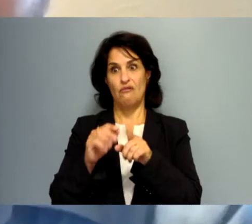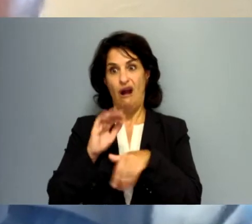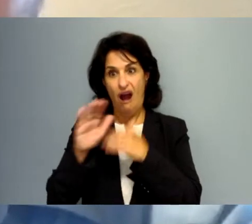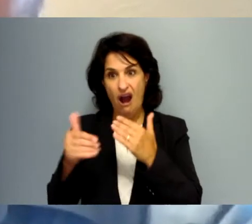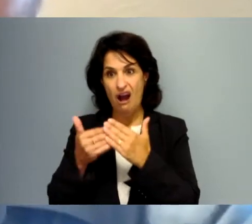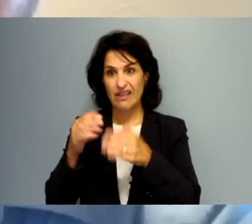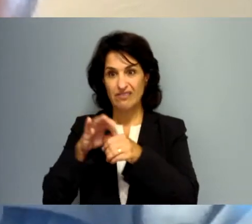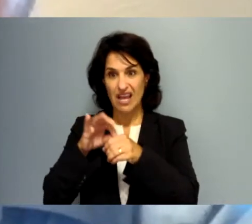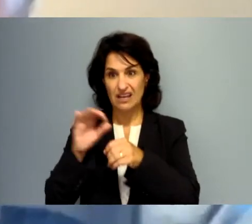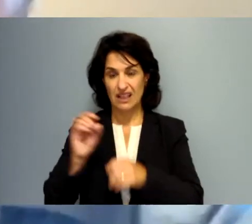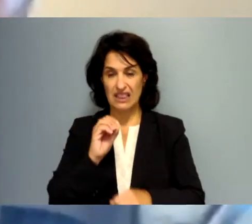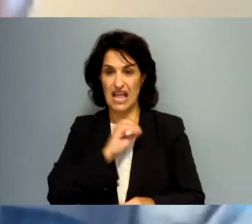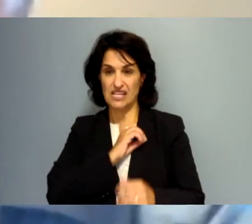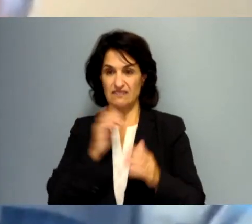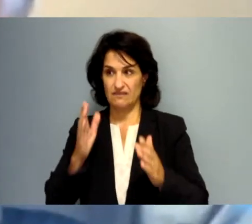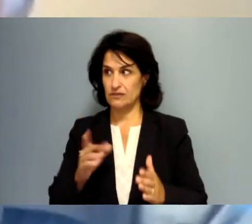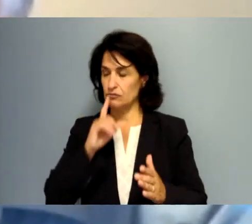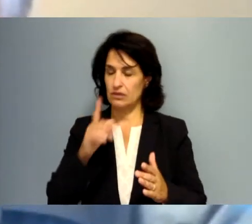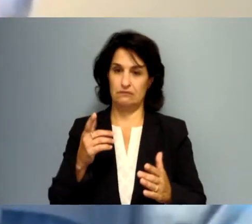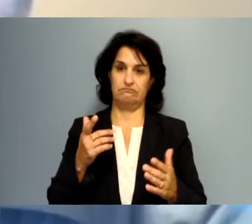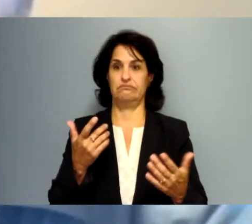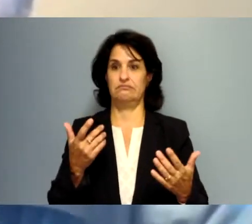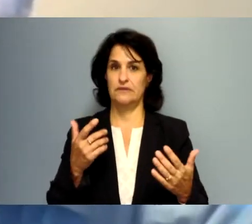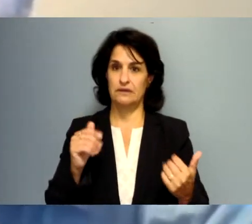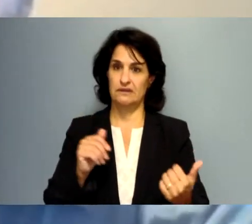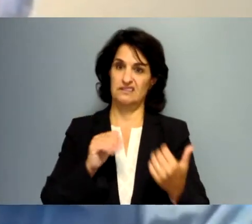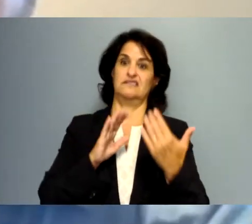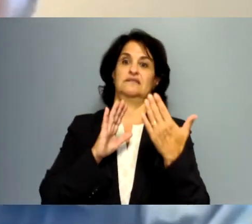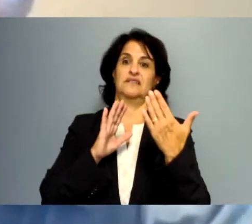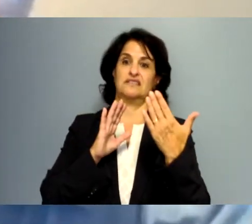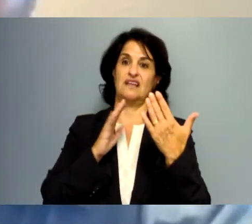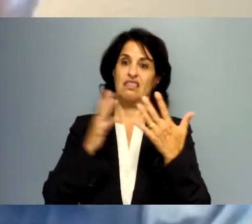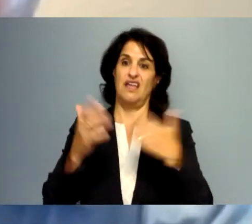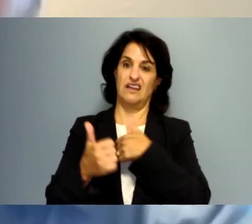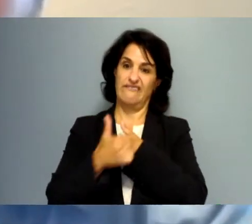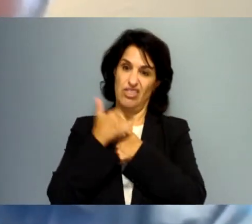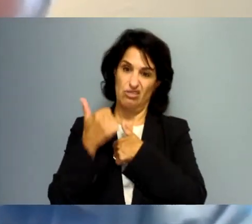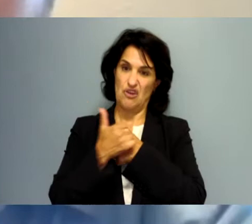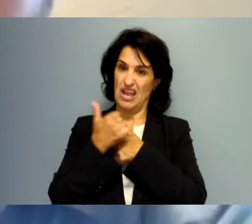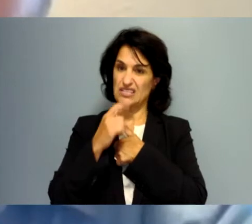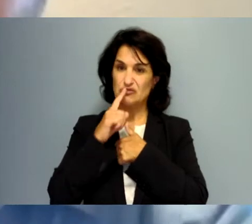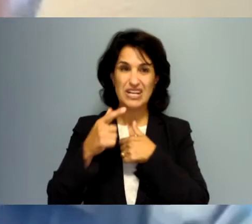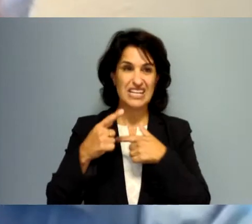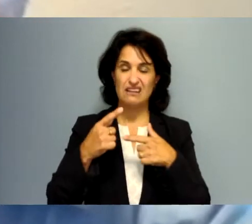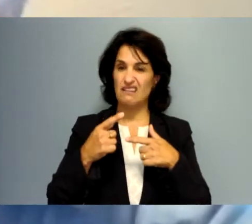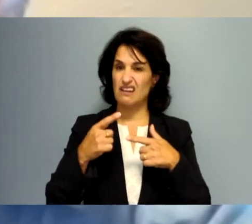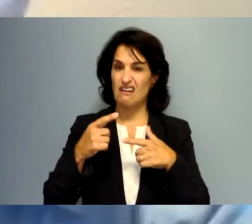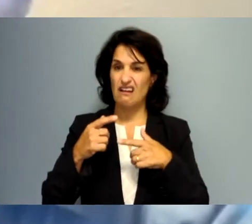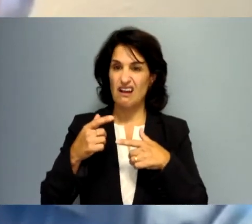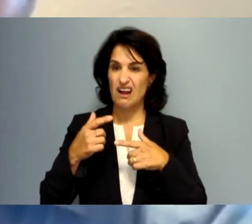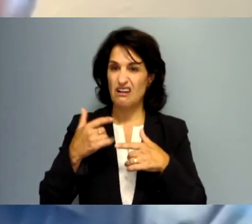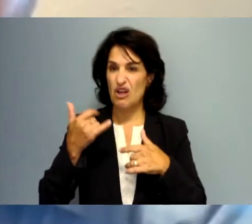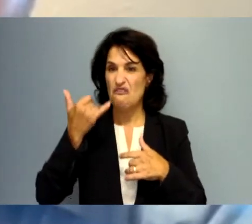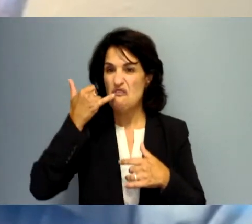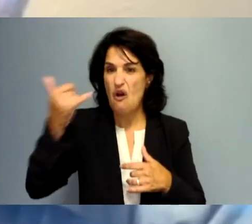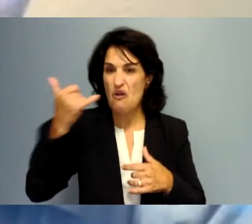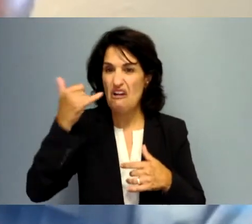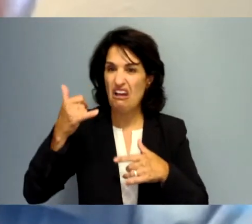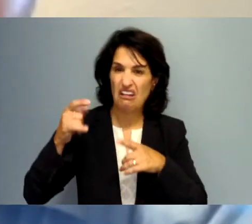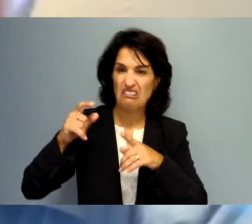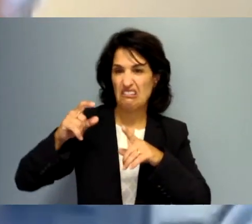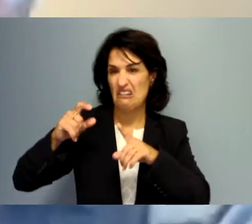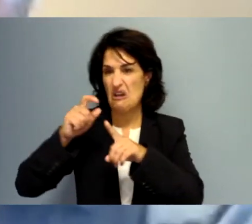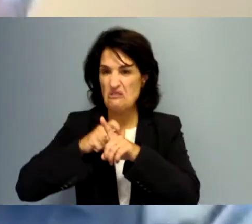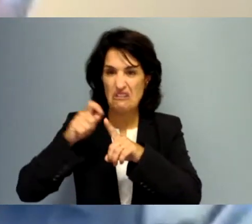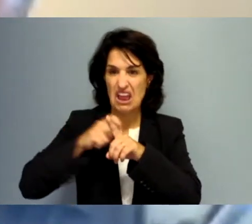election officials in general have just been facing an increasing amount of threats. These range from harassing phone calls, emails, and most